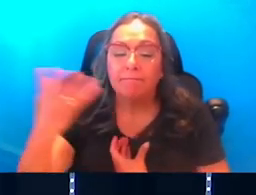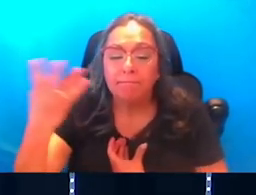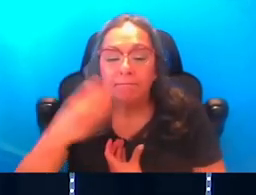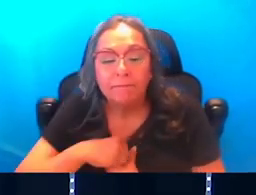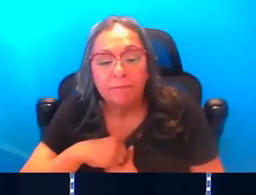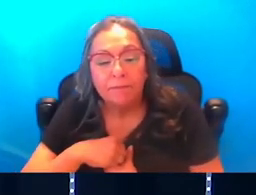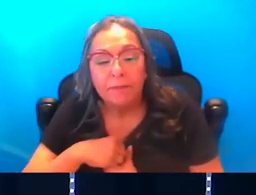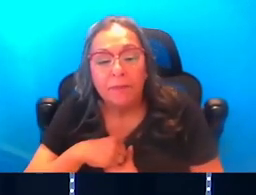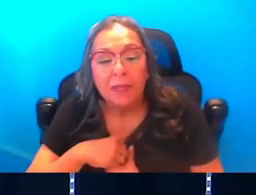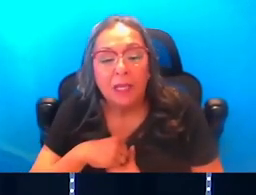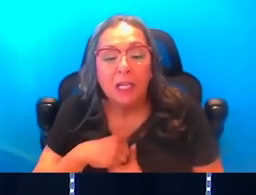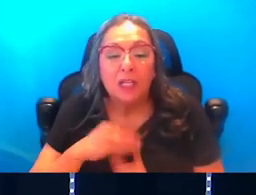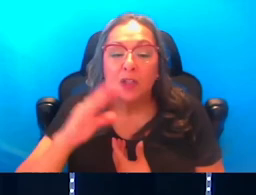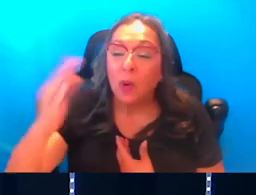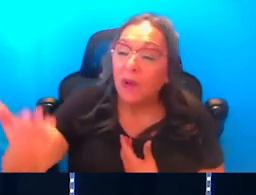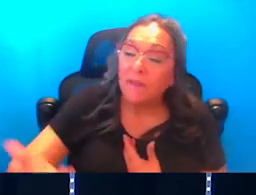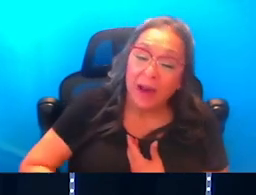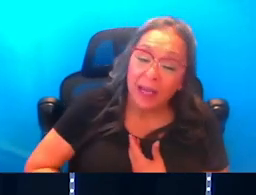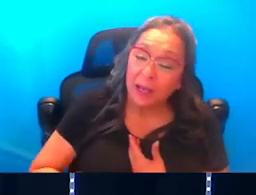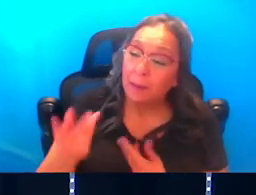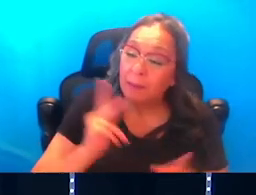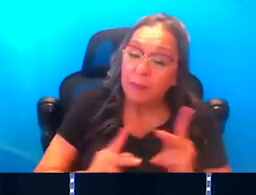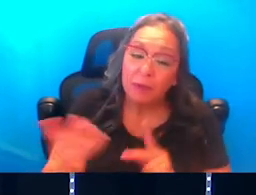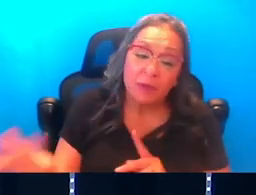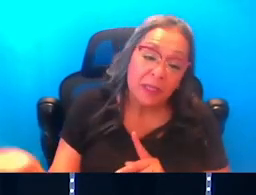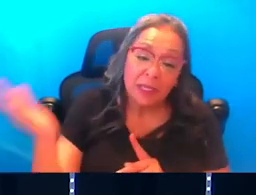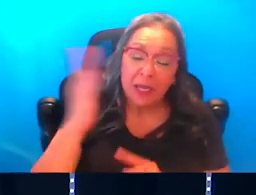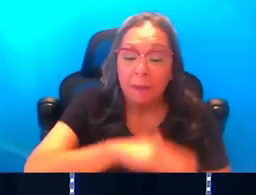And so I invite some people over to my dorm room.